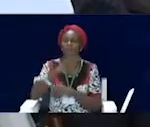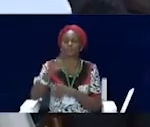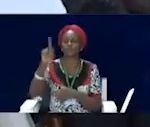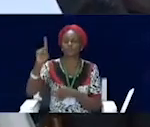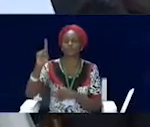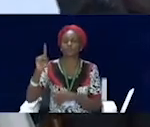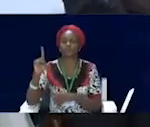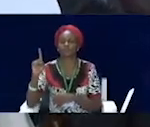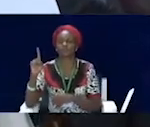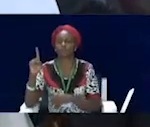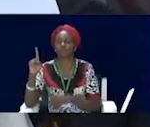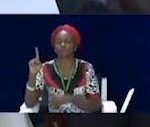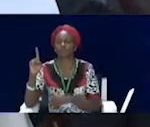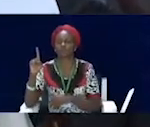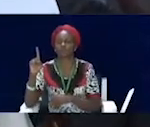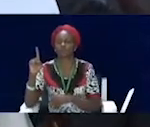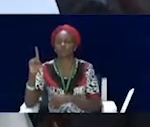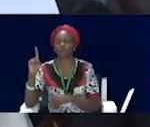1.